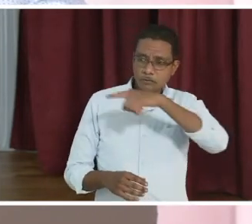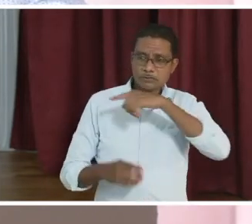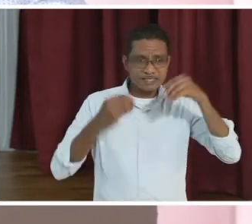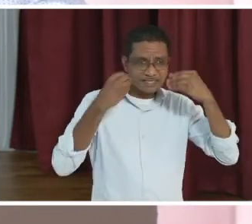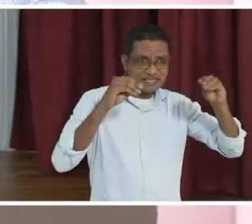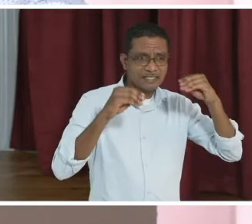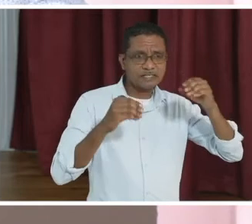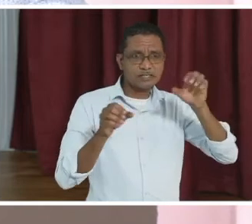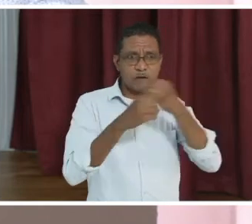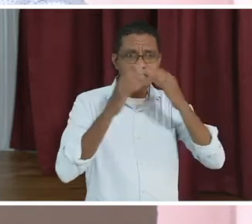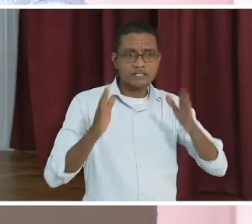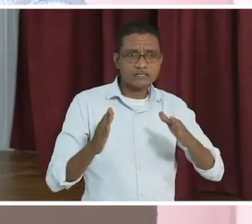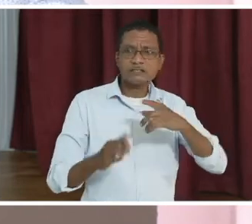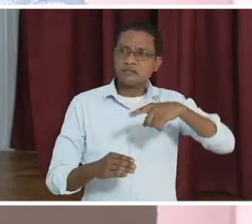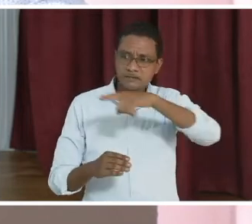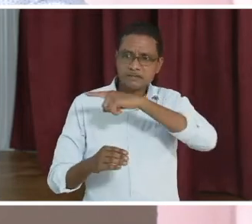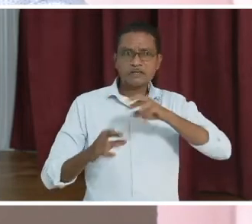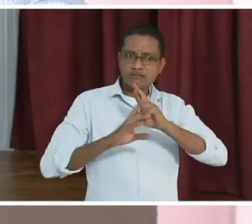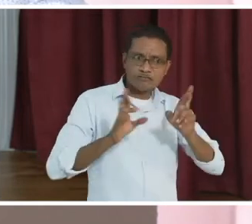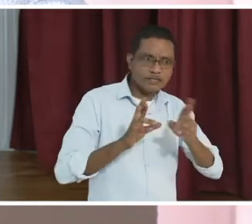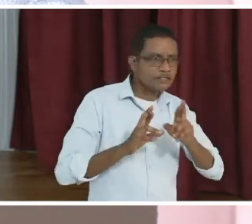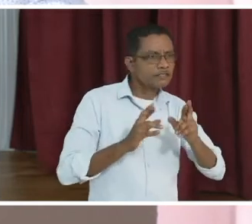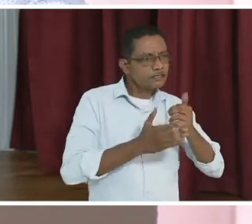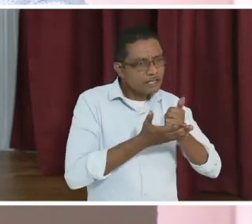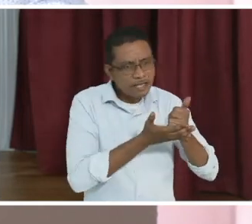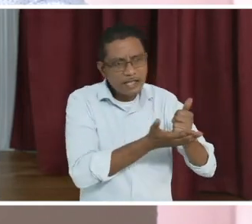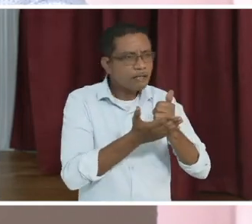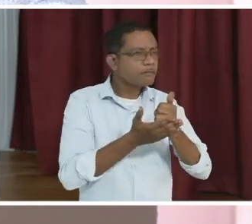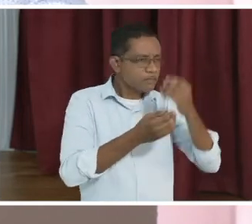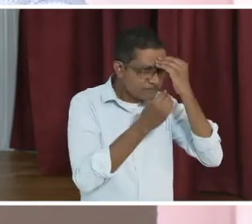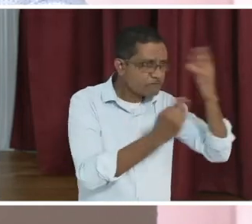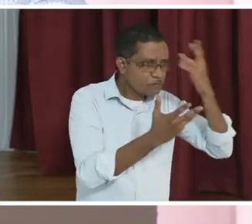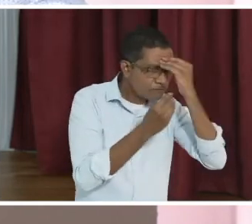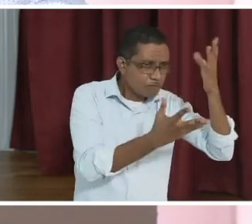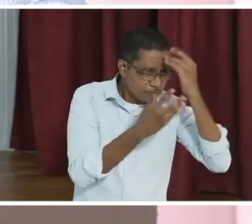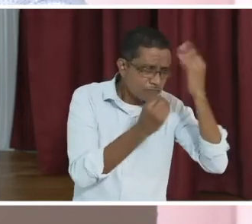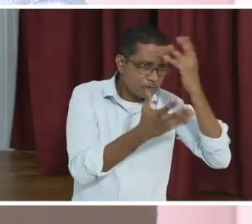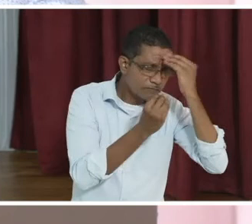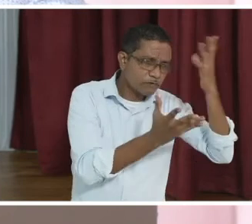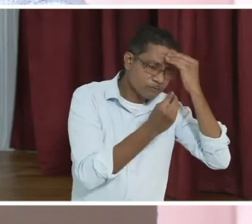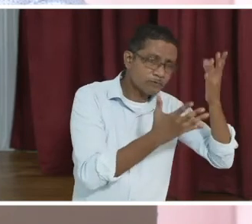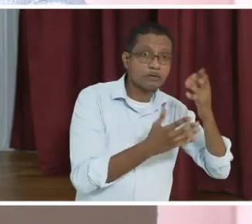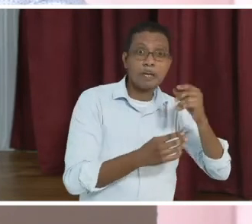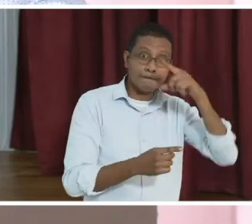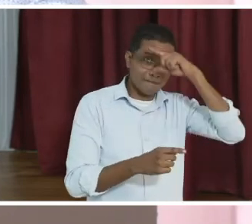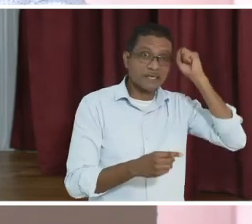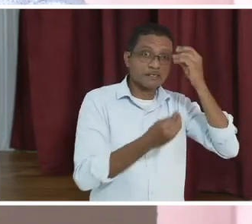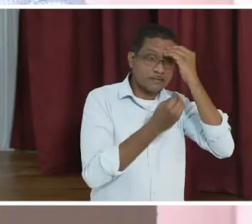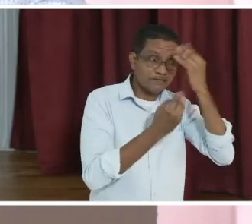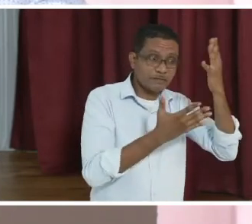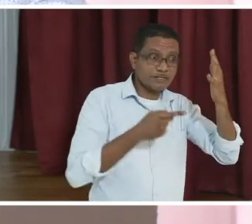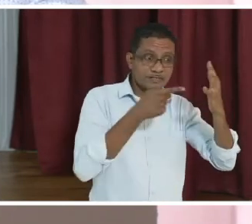are readily available to try and assist our customers with information, because information is key and important, and